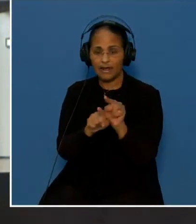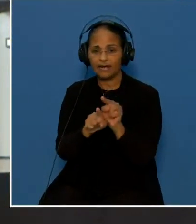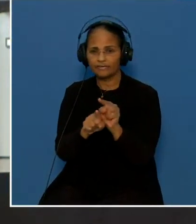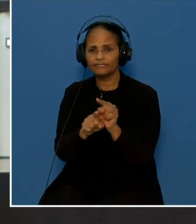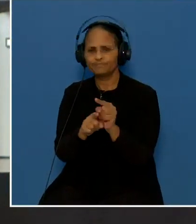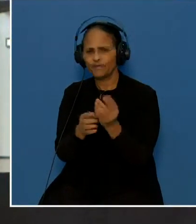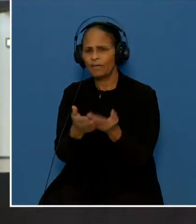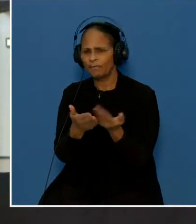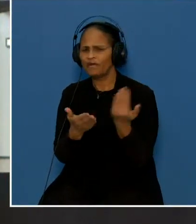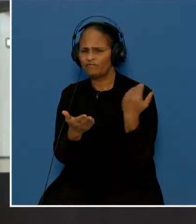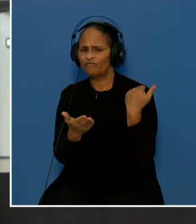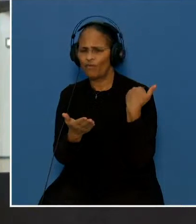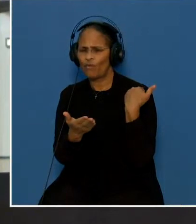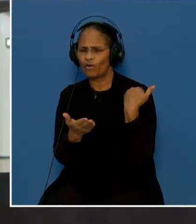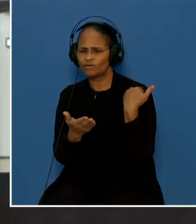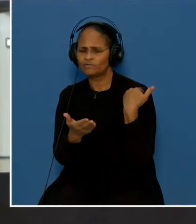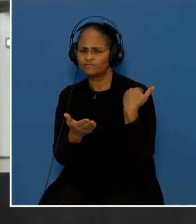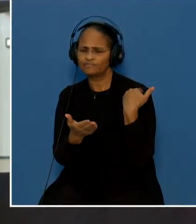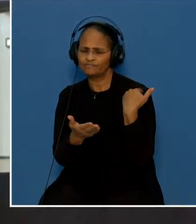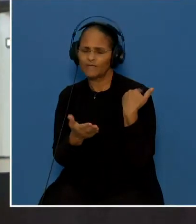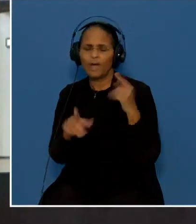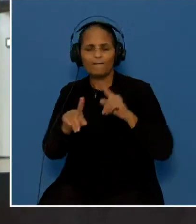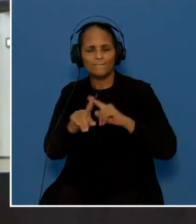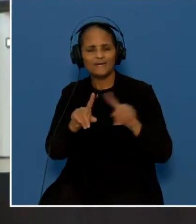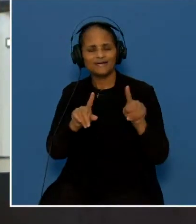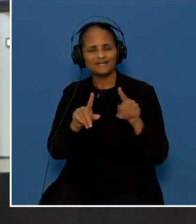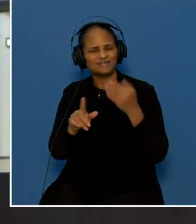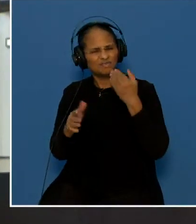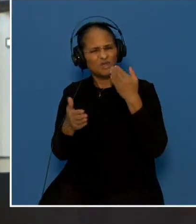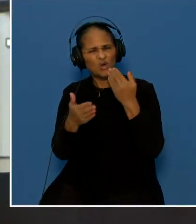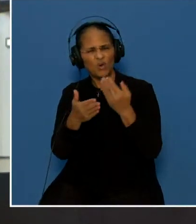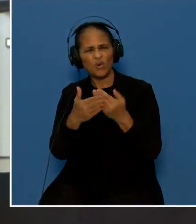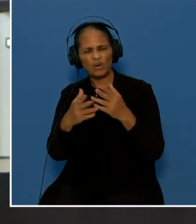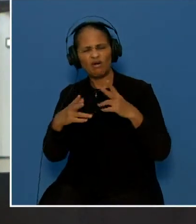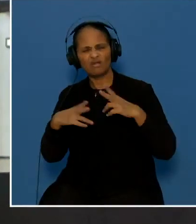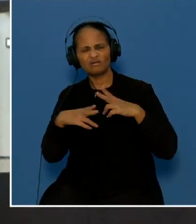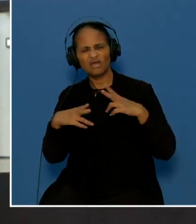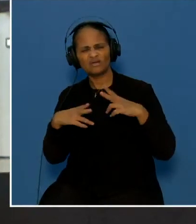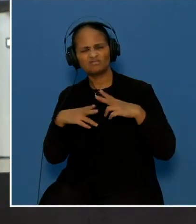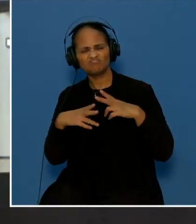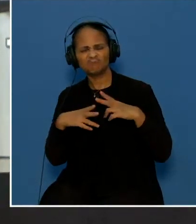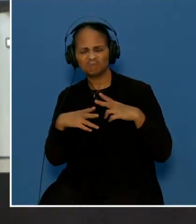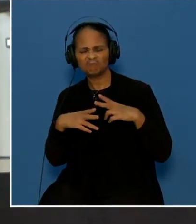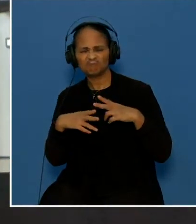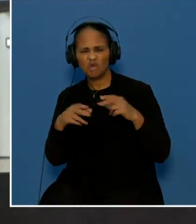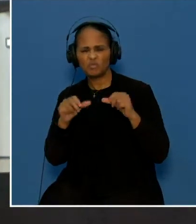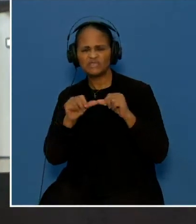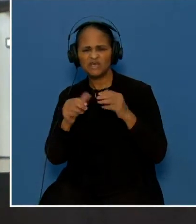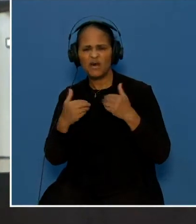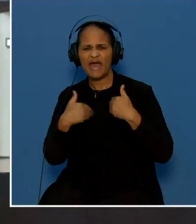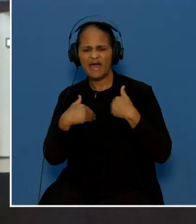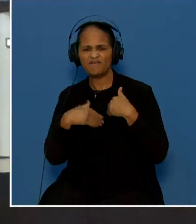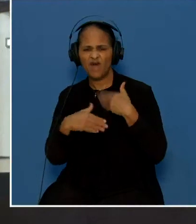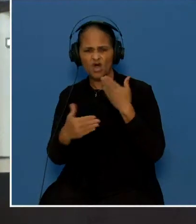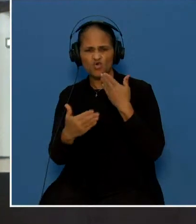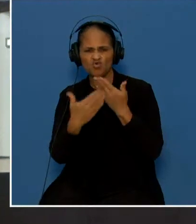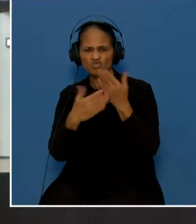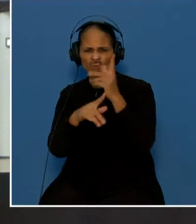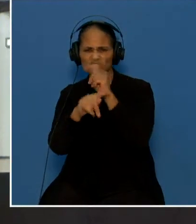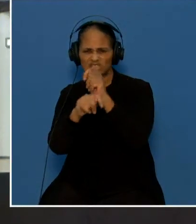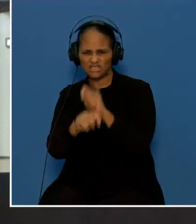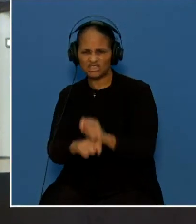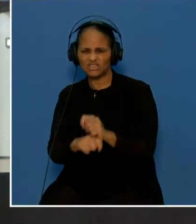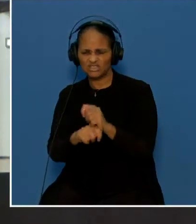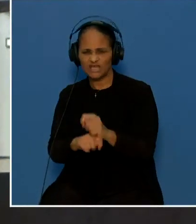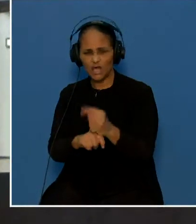to, but it's still been a good holiday. We still have our traditions.